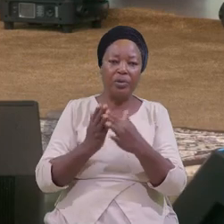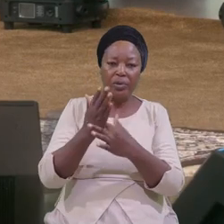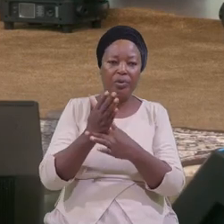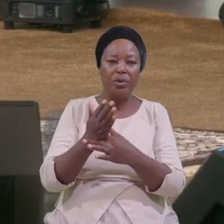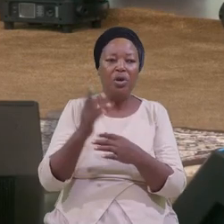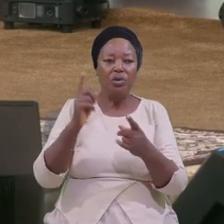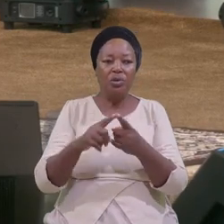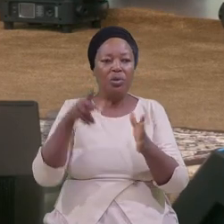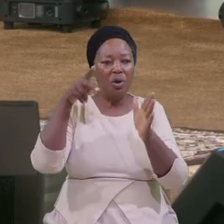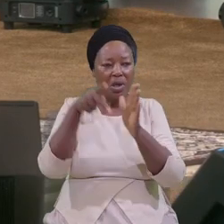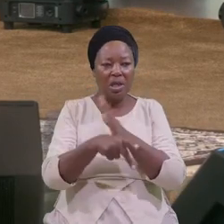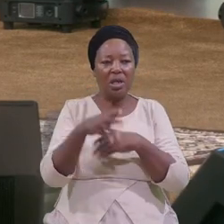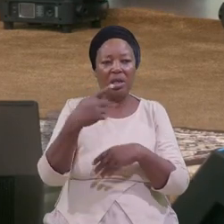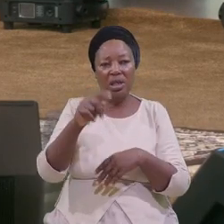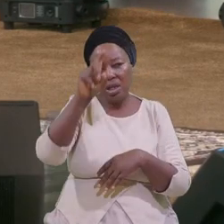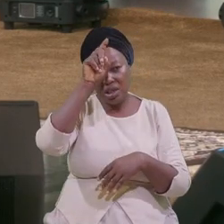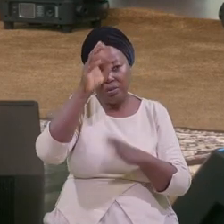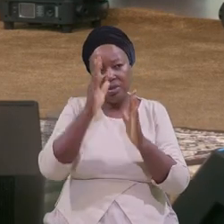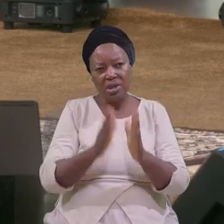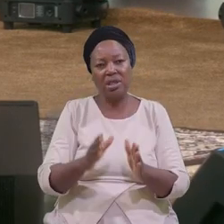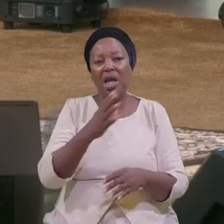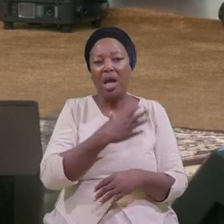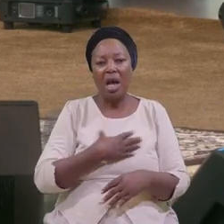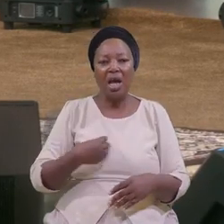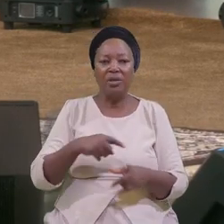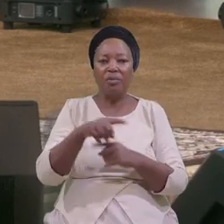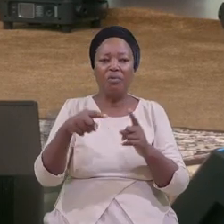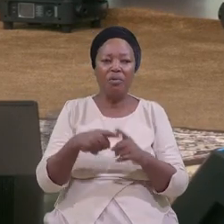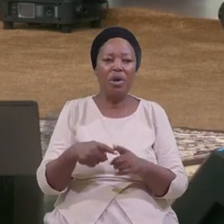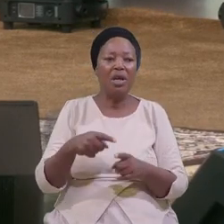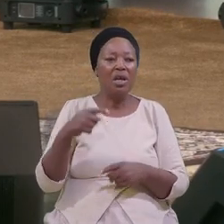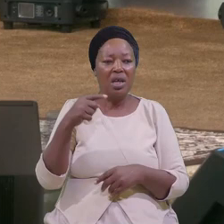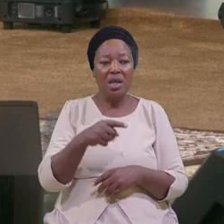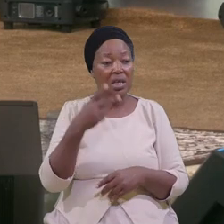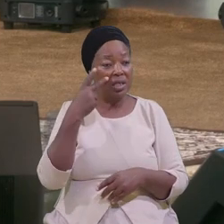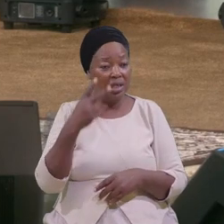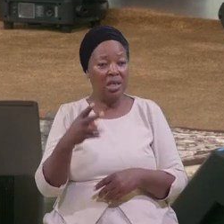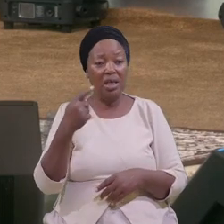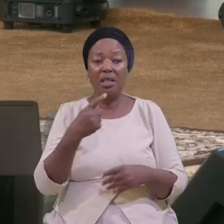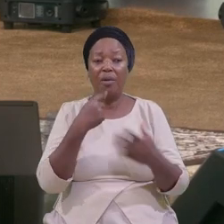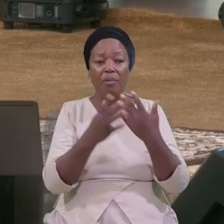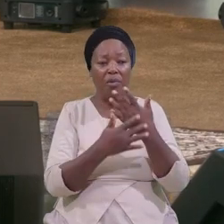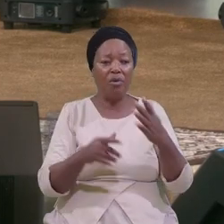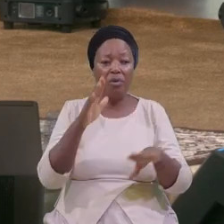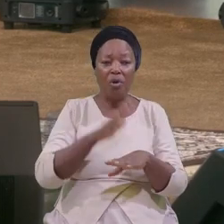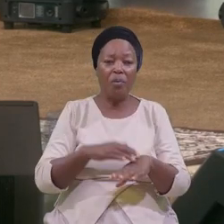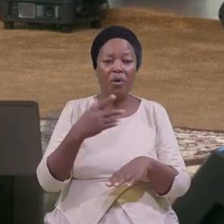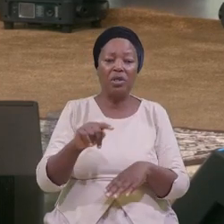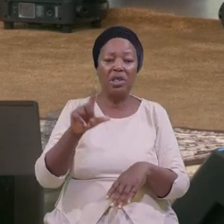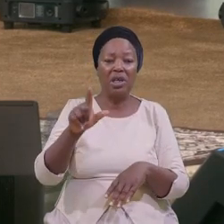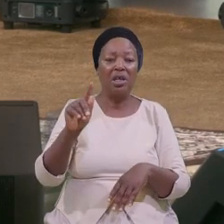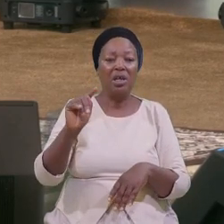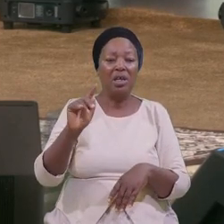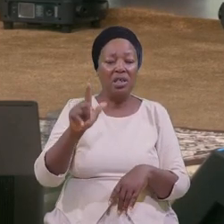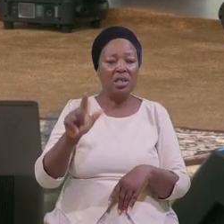to smite the Egyptians, and when he sees the blood upon the